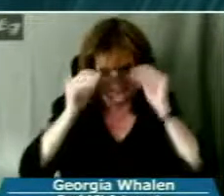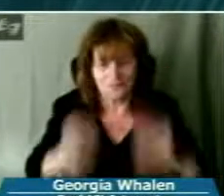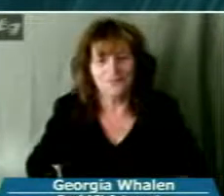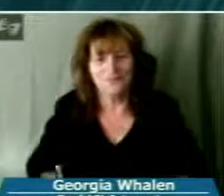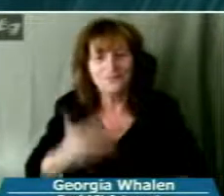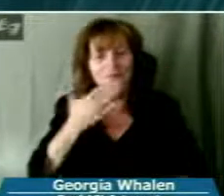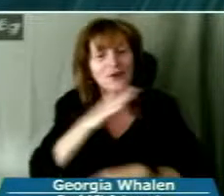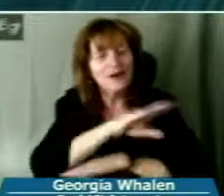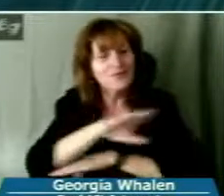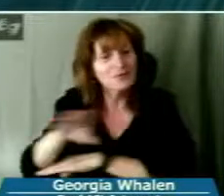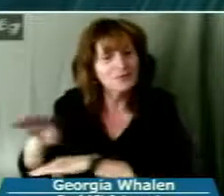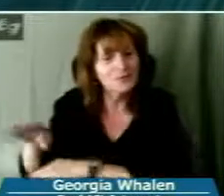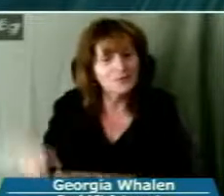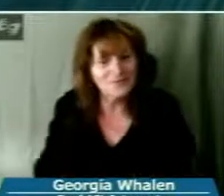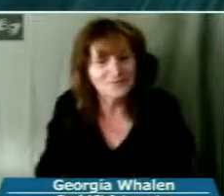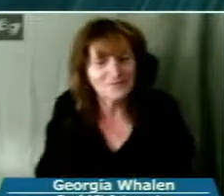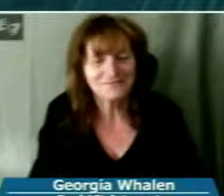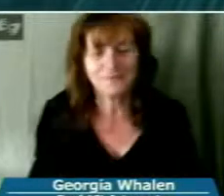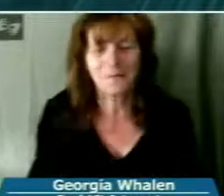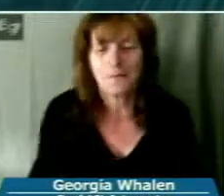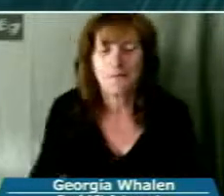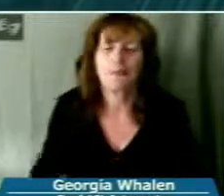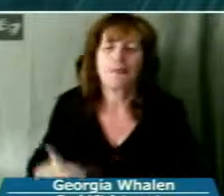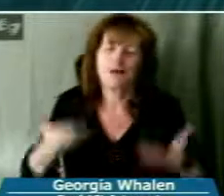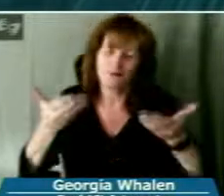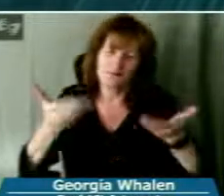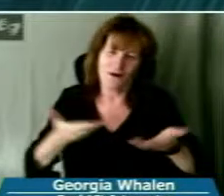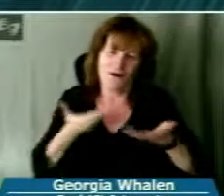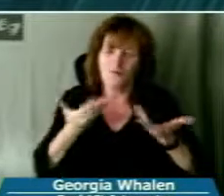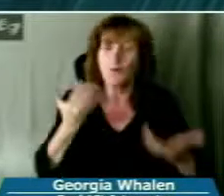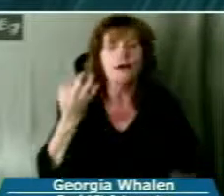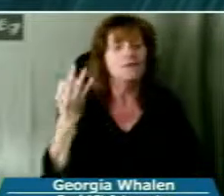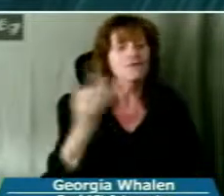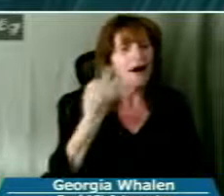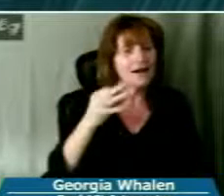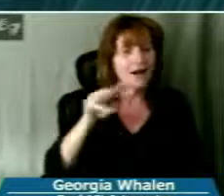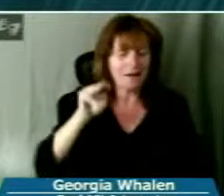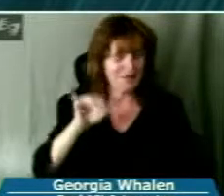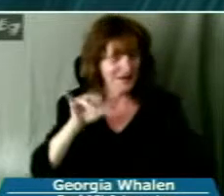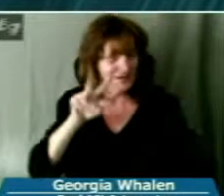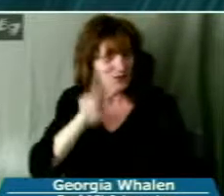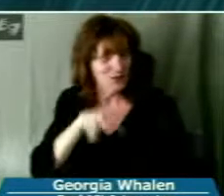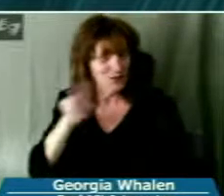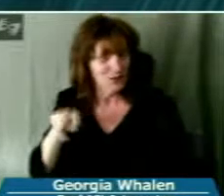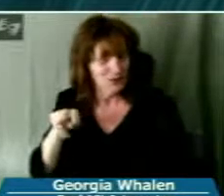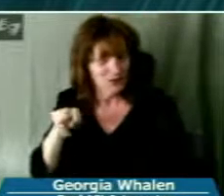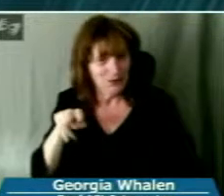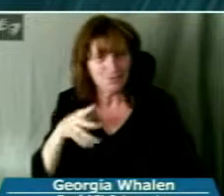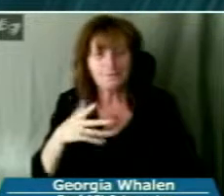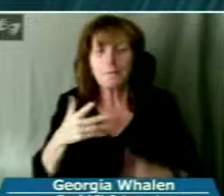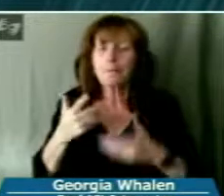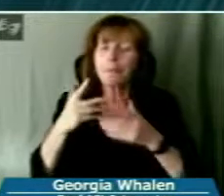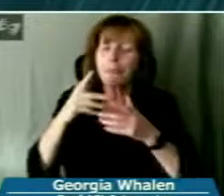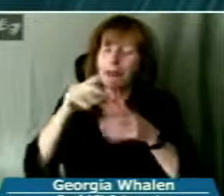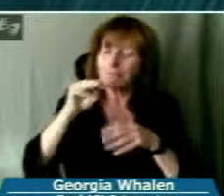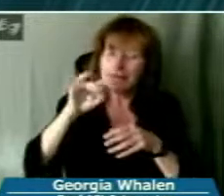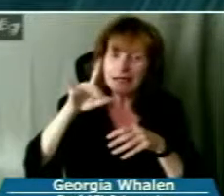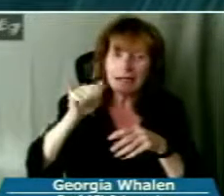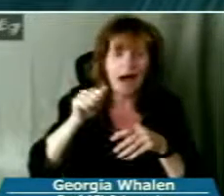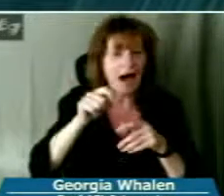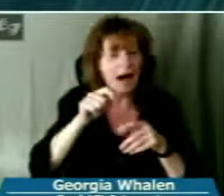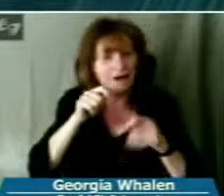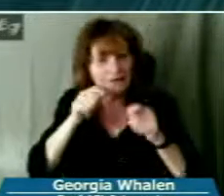Good afternoon and welcome to our Friday, May the 22nd media advisory. Thank you for tuning in. Thank you for the media